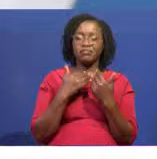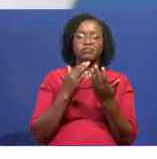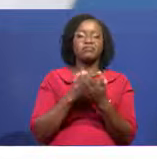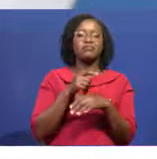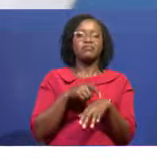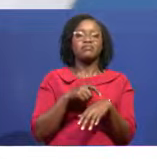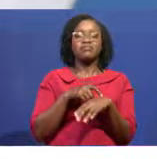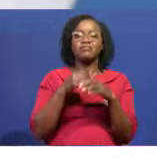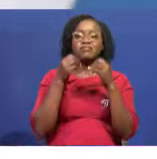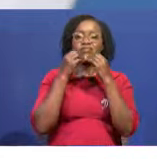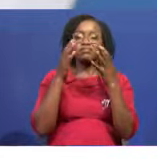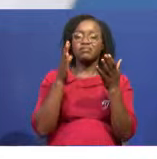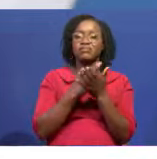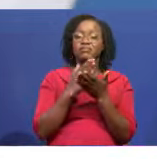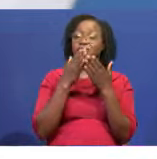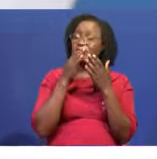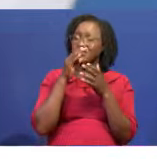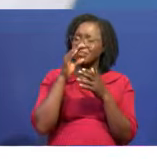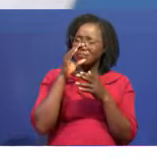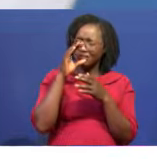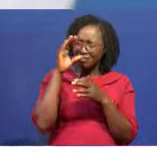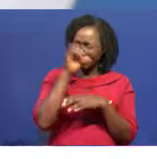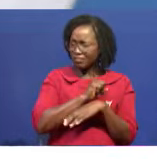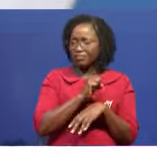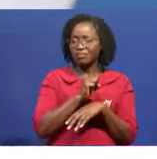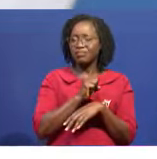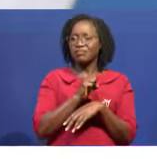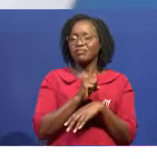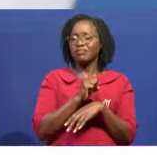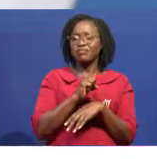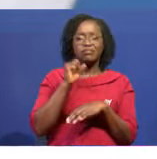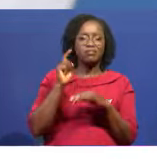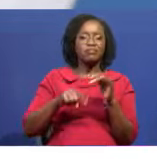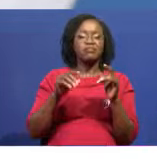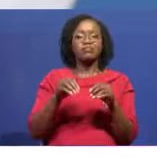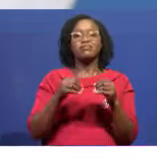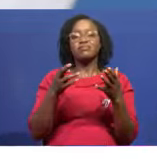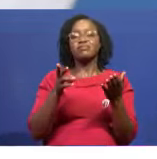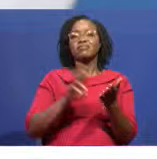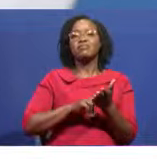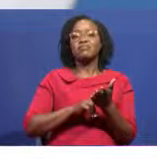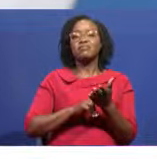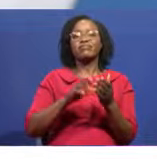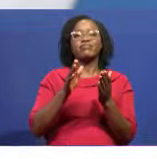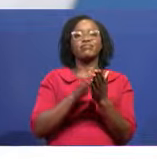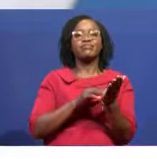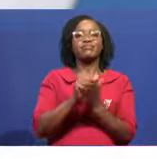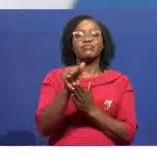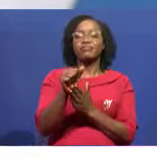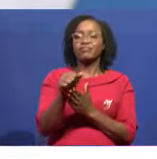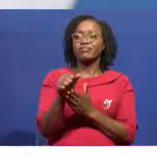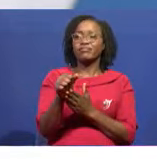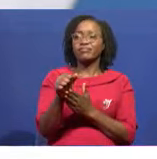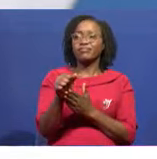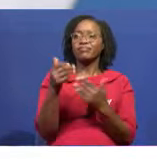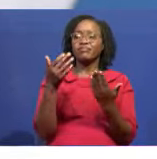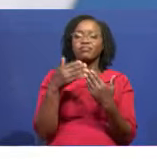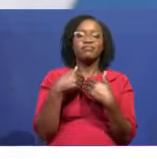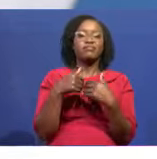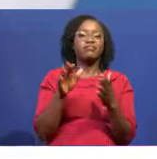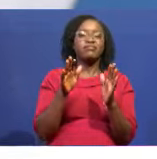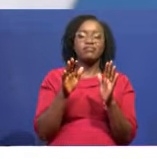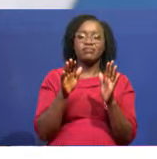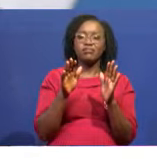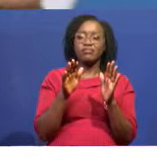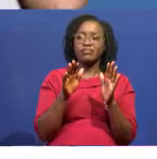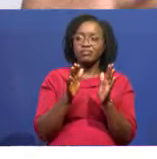some information is not available for release because records have been destroyed over time, things have gotten lost and